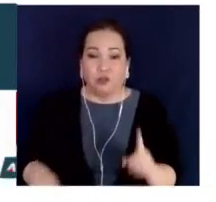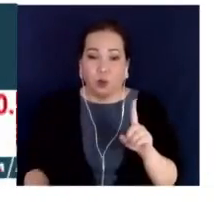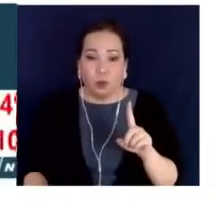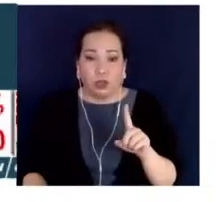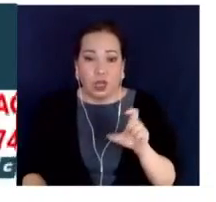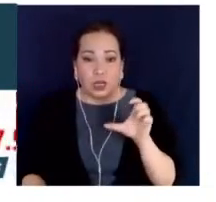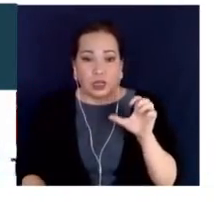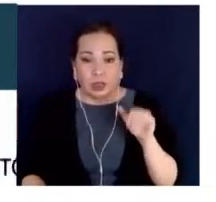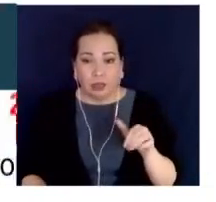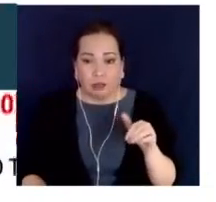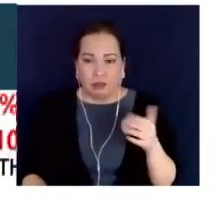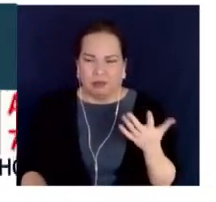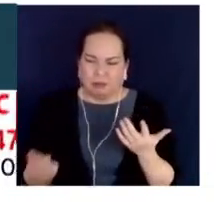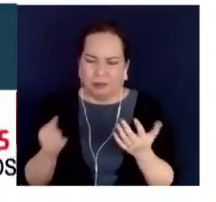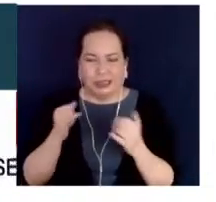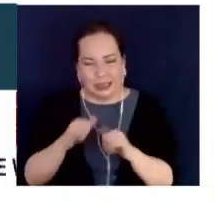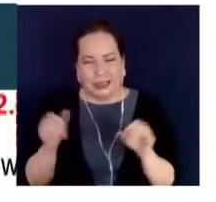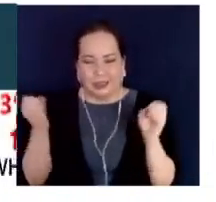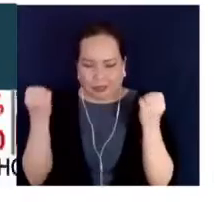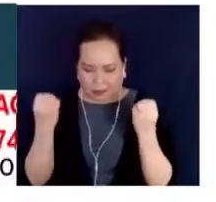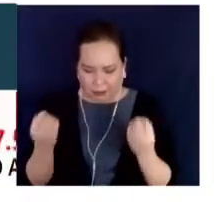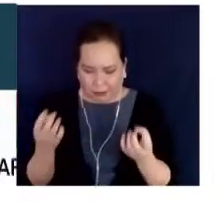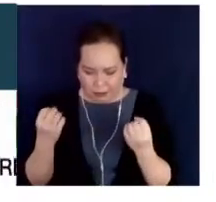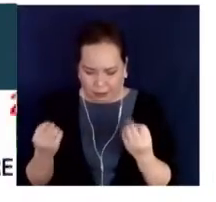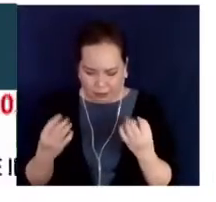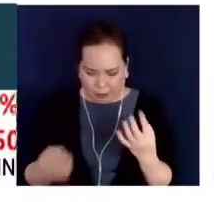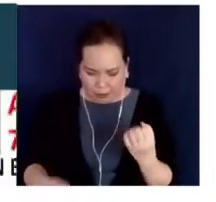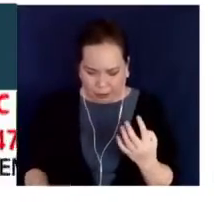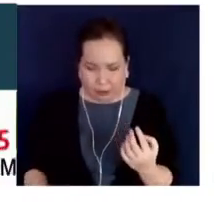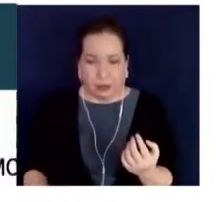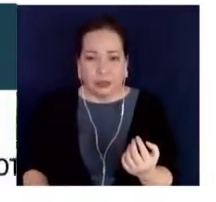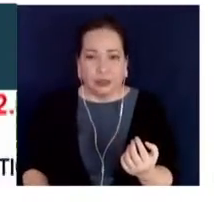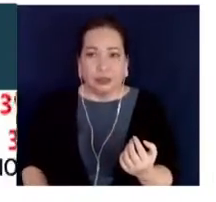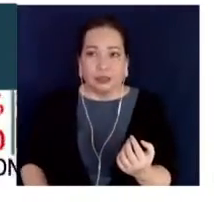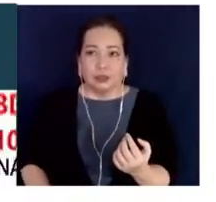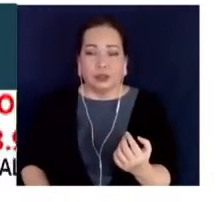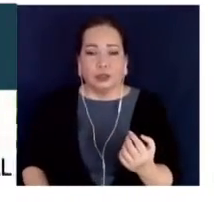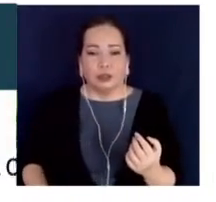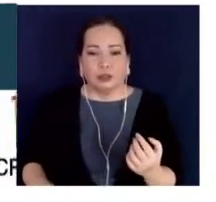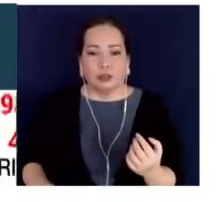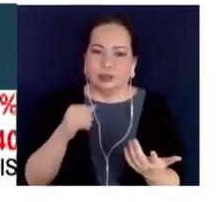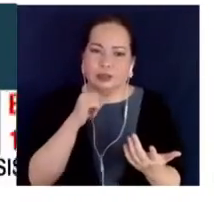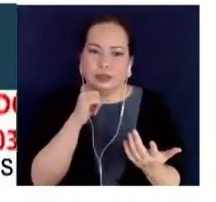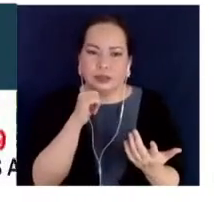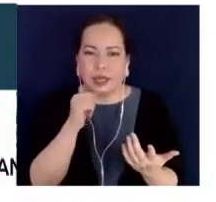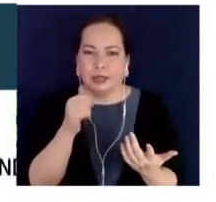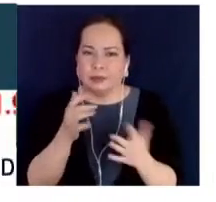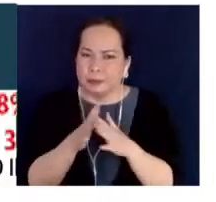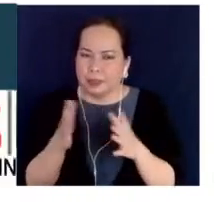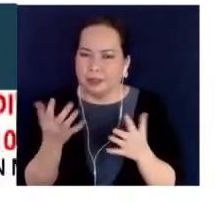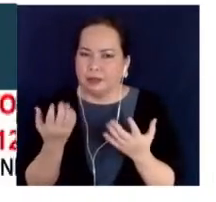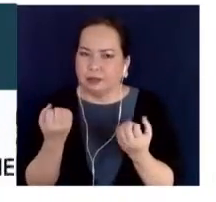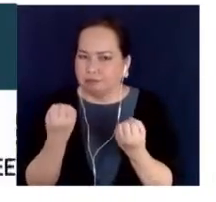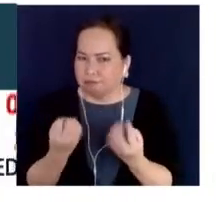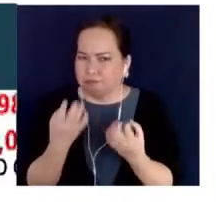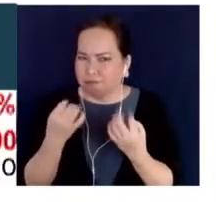that's too much also. Yeah. So it's not really a small number. Correct.